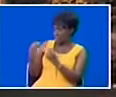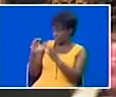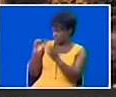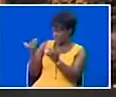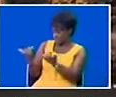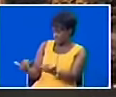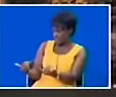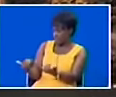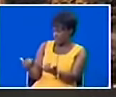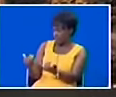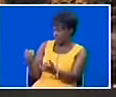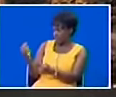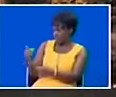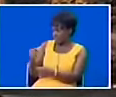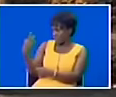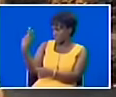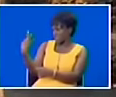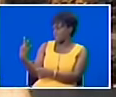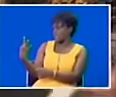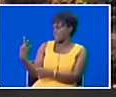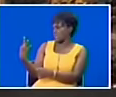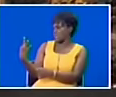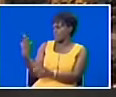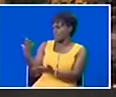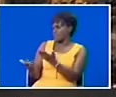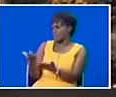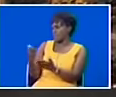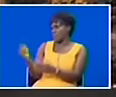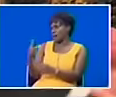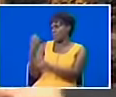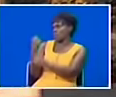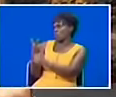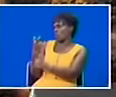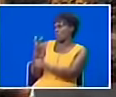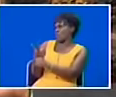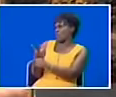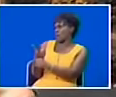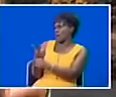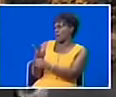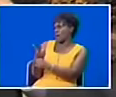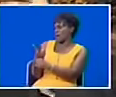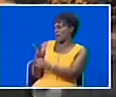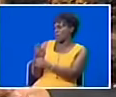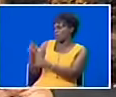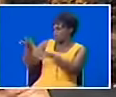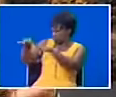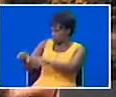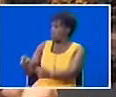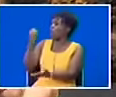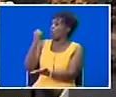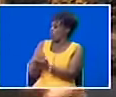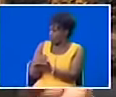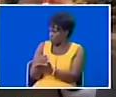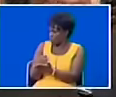say within the first 3 months, that is probably sometime in November, assuming there's no runoff and you actually win,